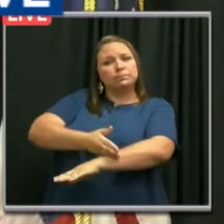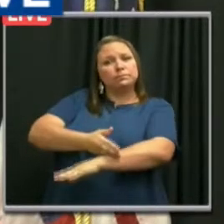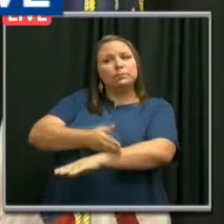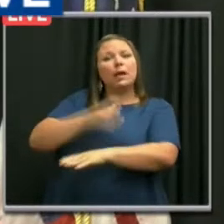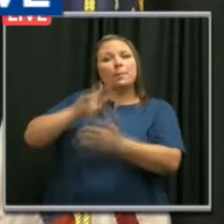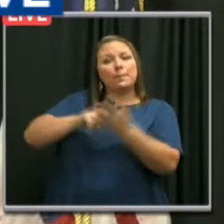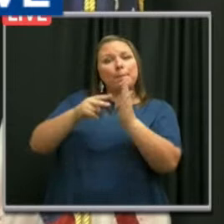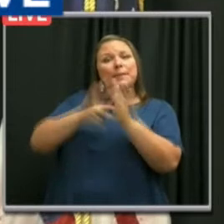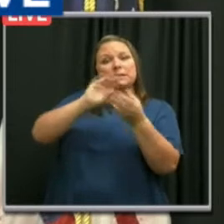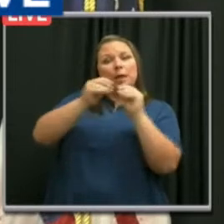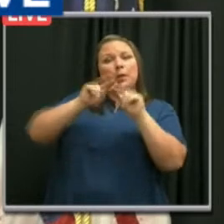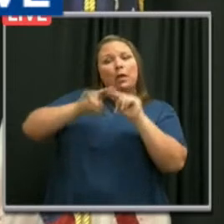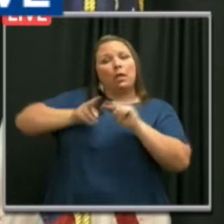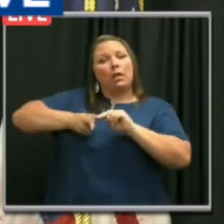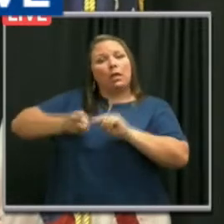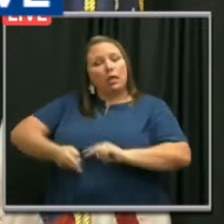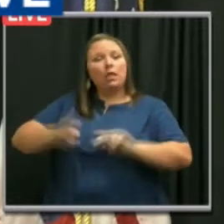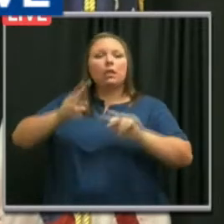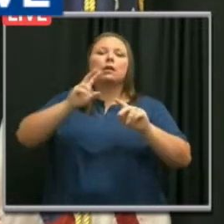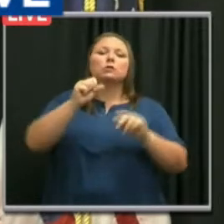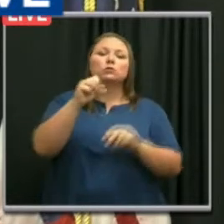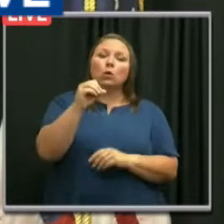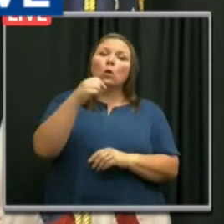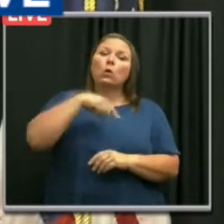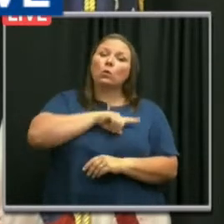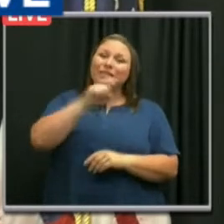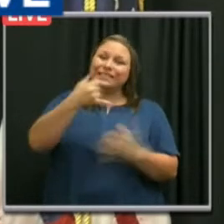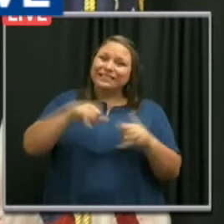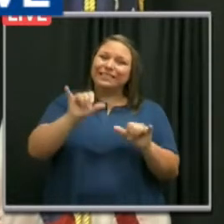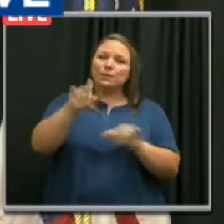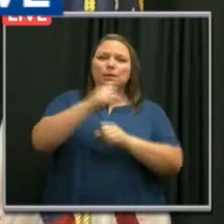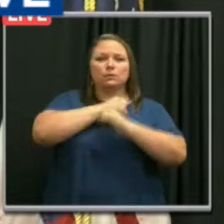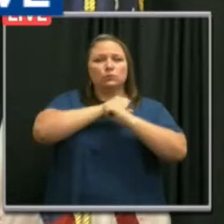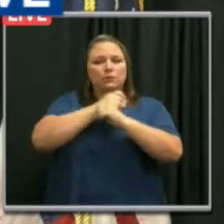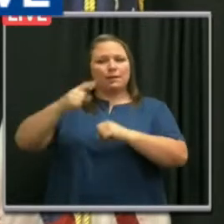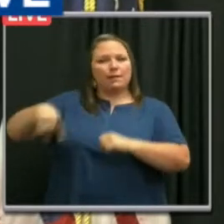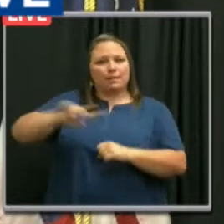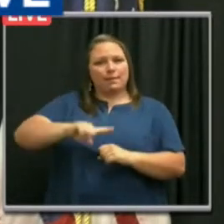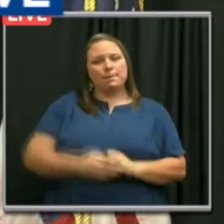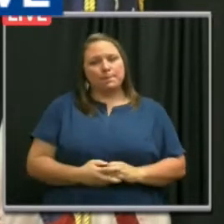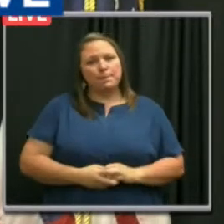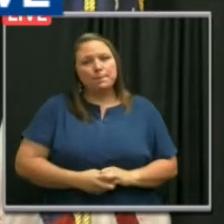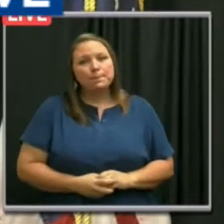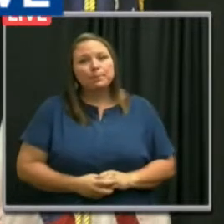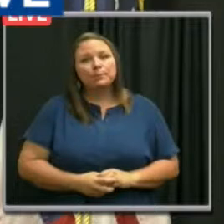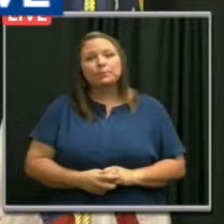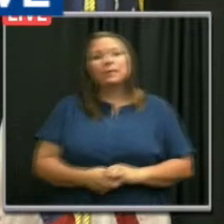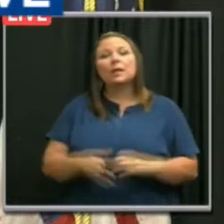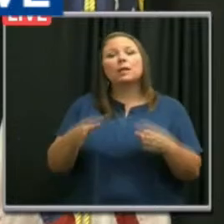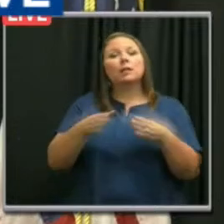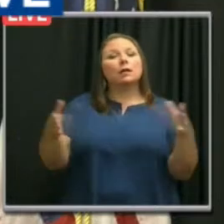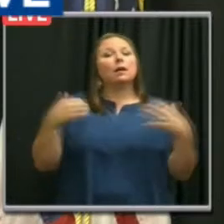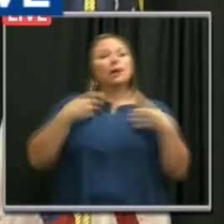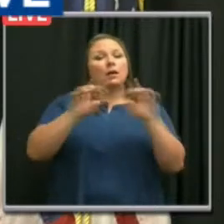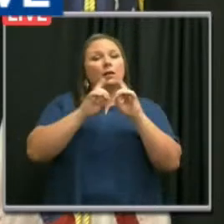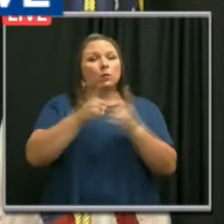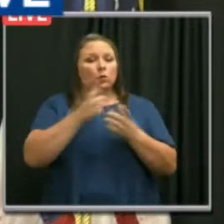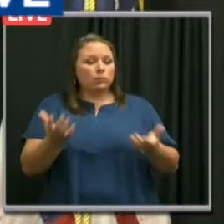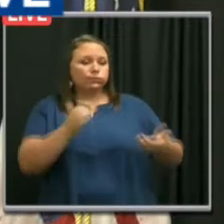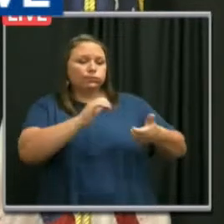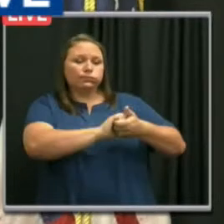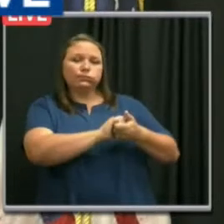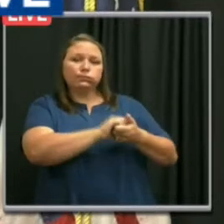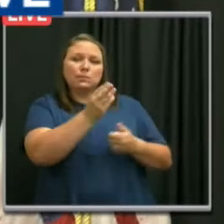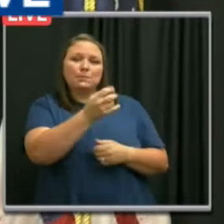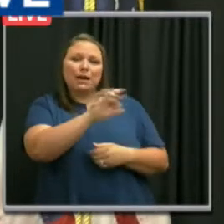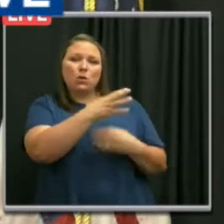down. But there is more we need to do to protect our residents in these communities. The Public Health Department will work with the Mayor's